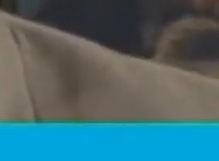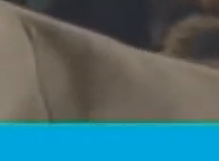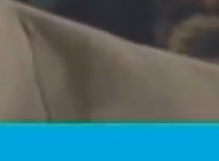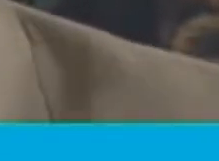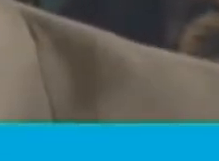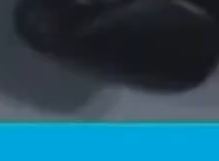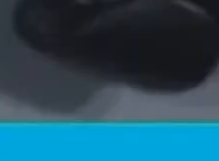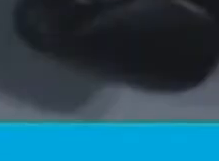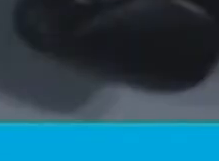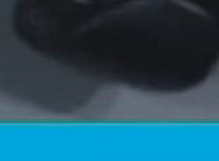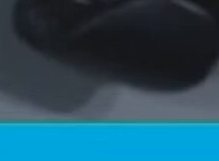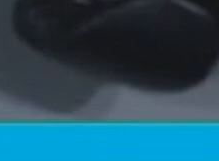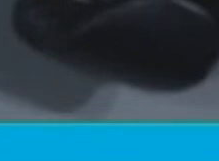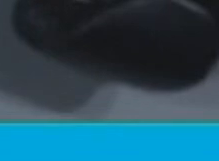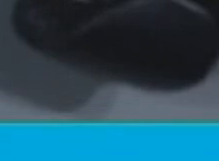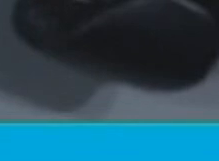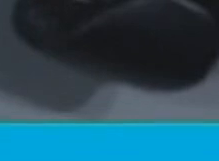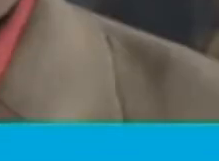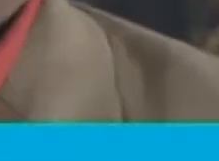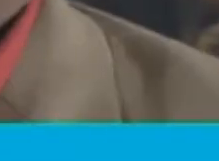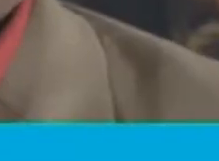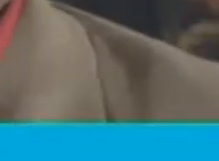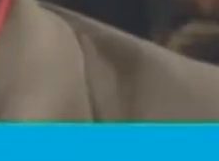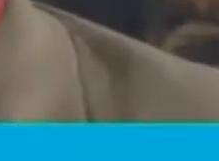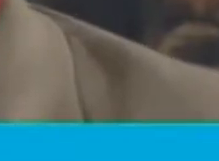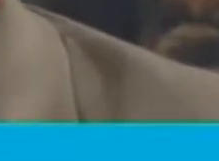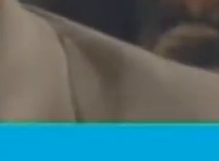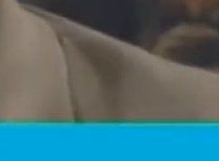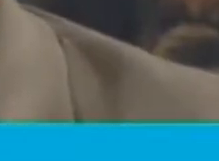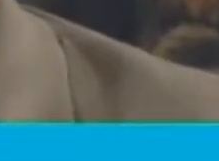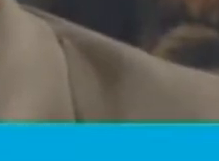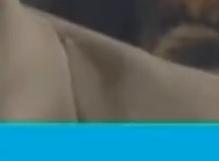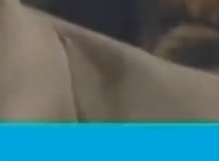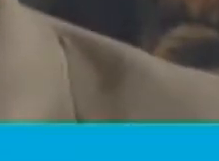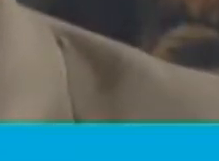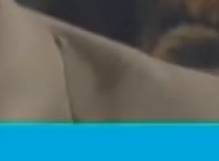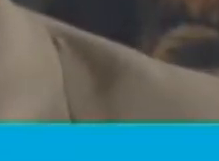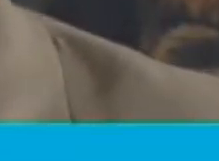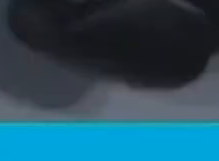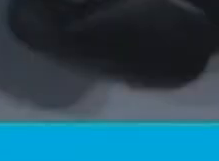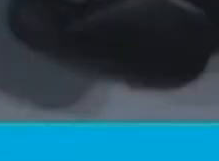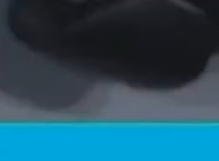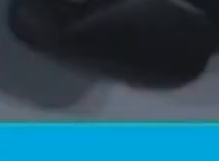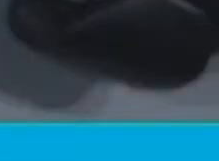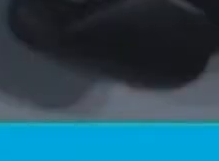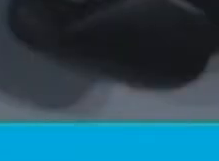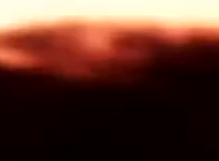trap and wait. I have a plan. Let me action it.